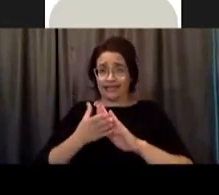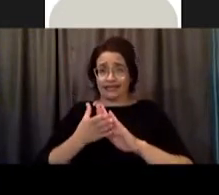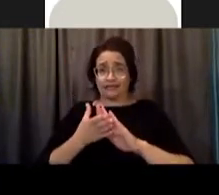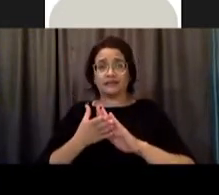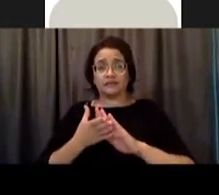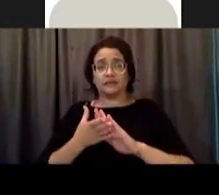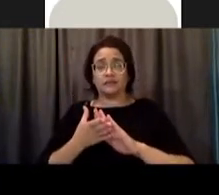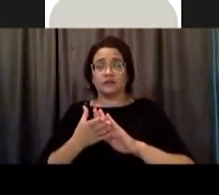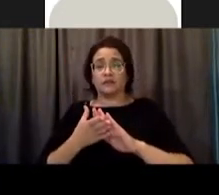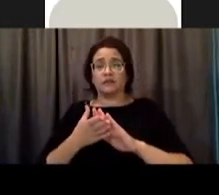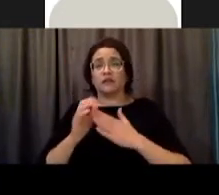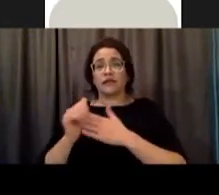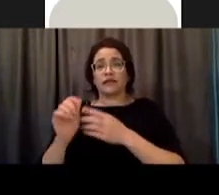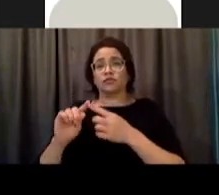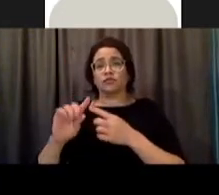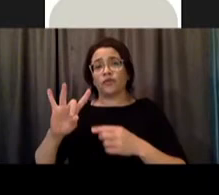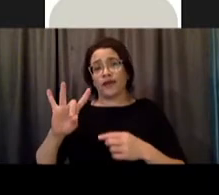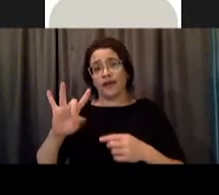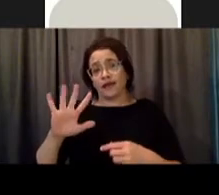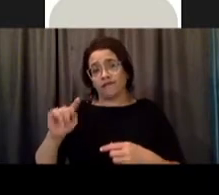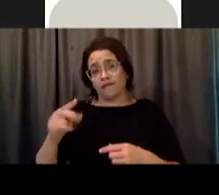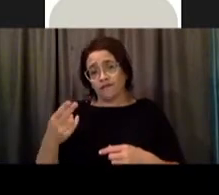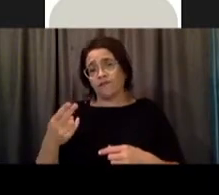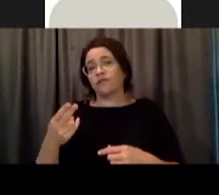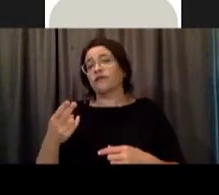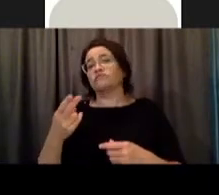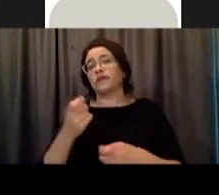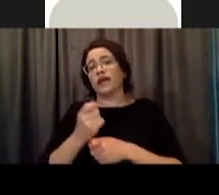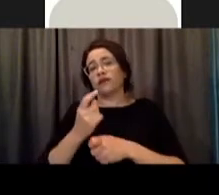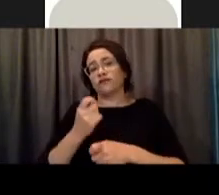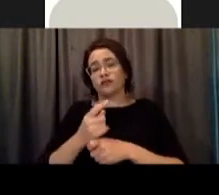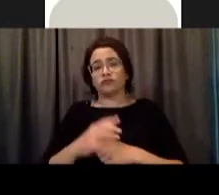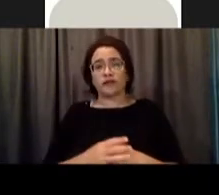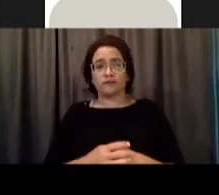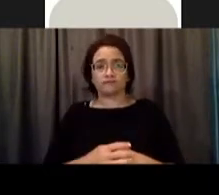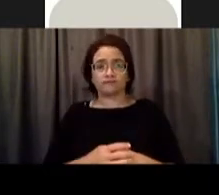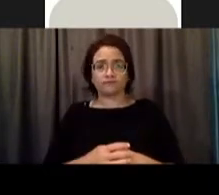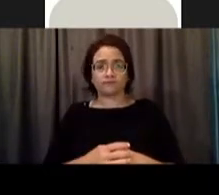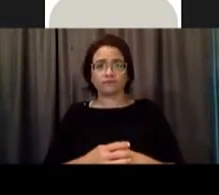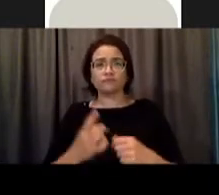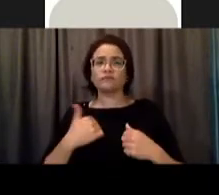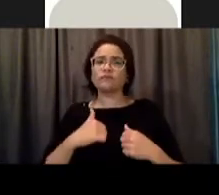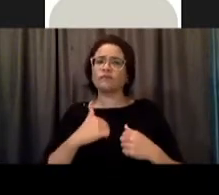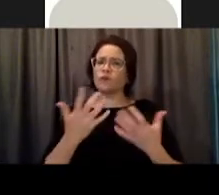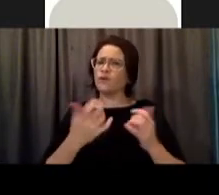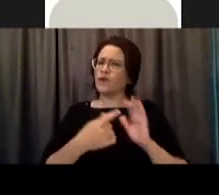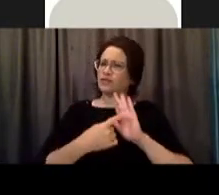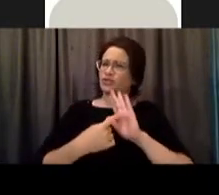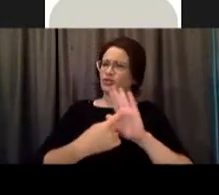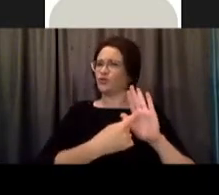Our local remembrance was held at the Ukrainian American Community Center, and we'd like to play a little bit of that video for you.